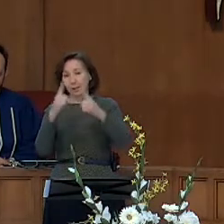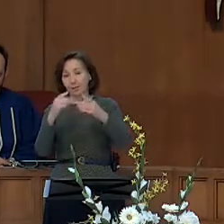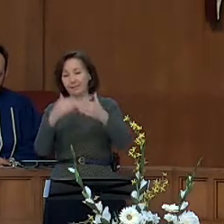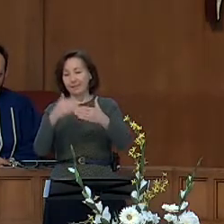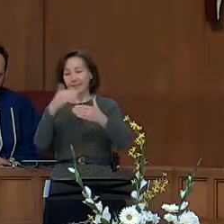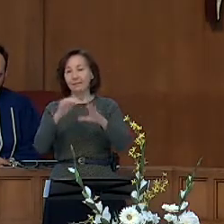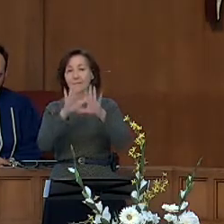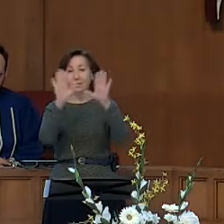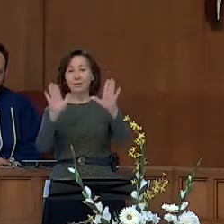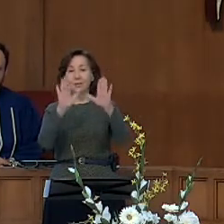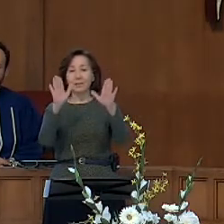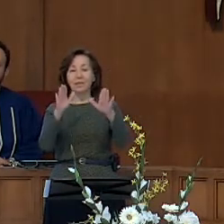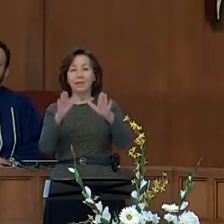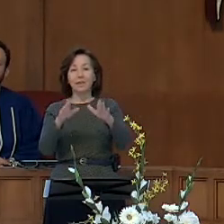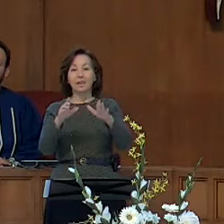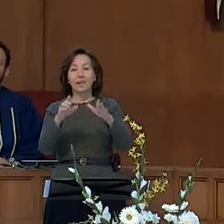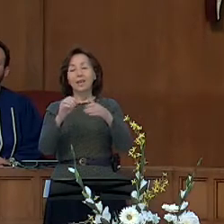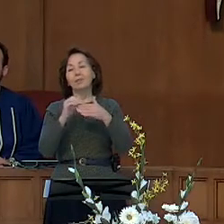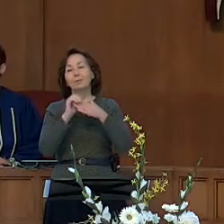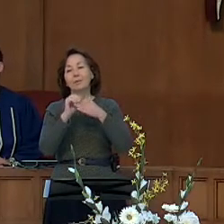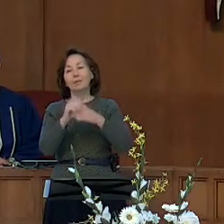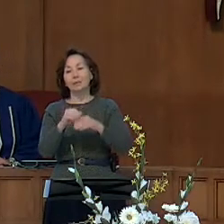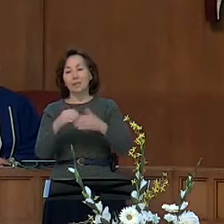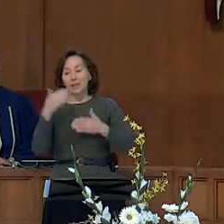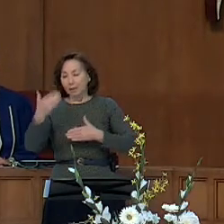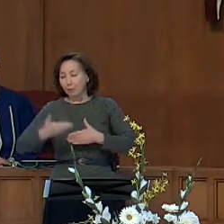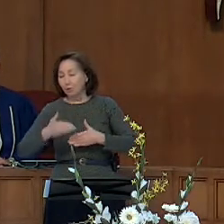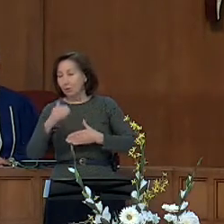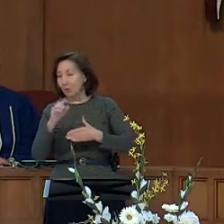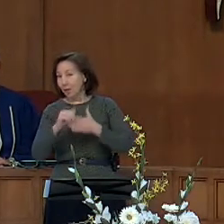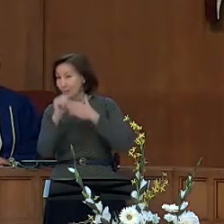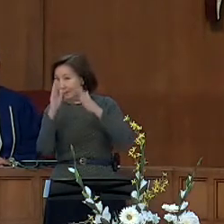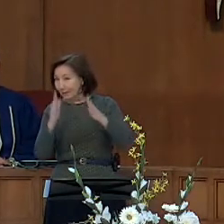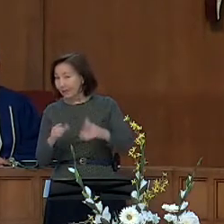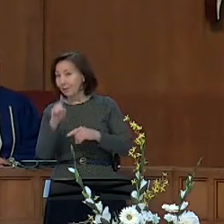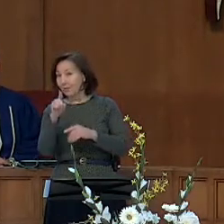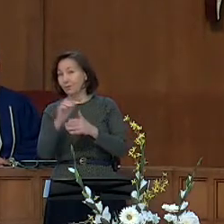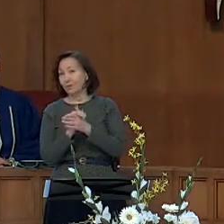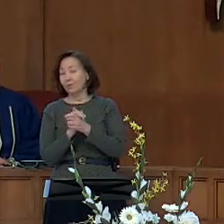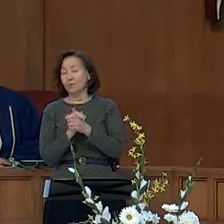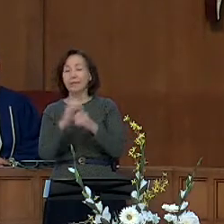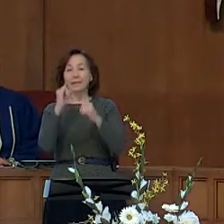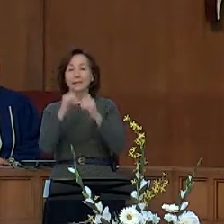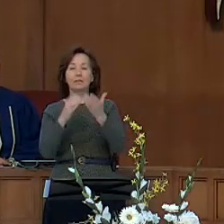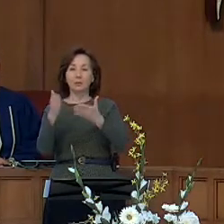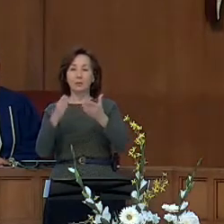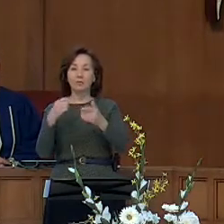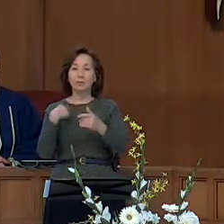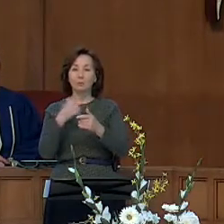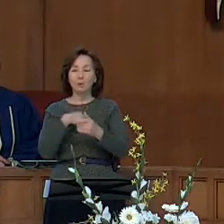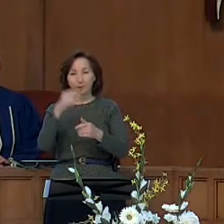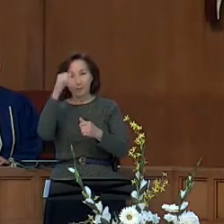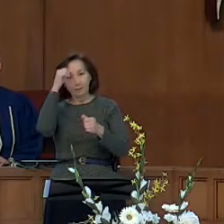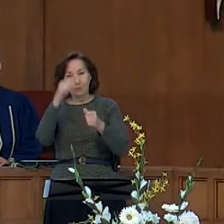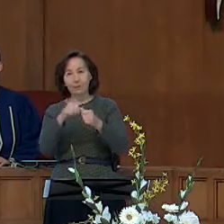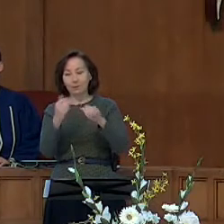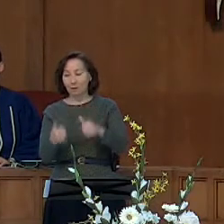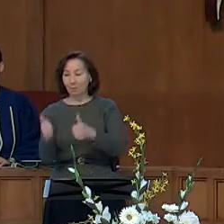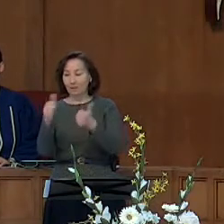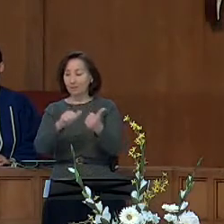we commission all of our leaders, introduce them to you as well. At the end of this service, we'll remember our baptism. We're going to